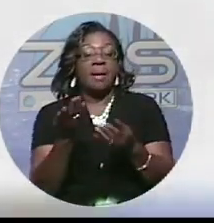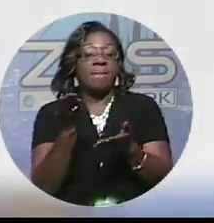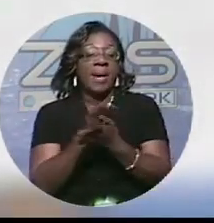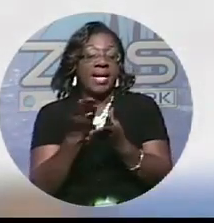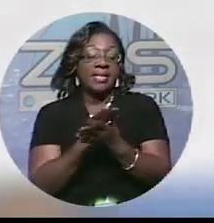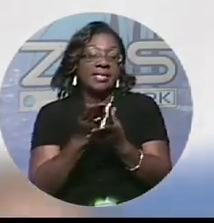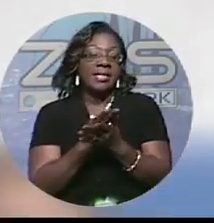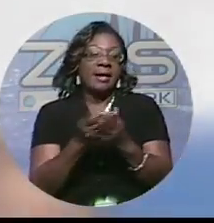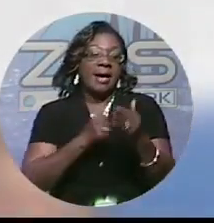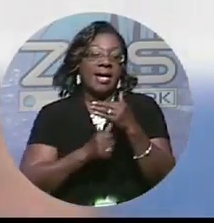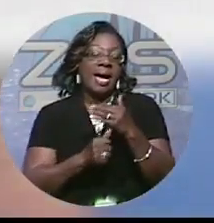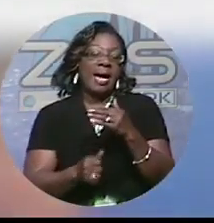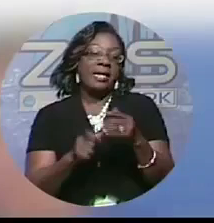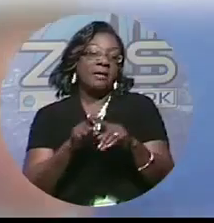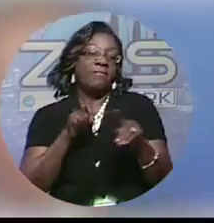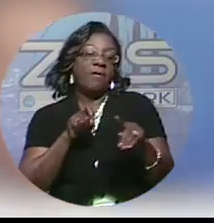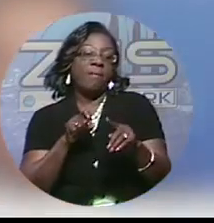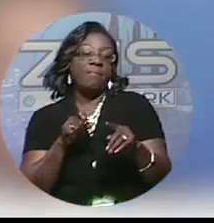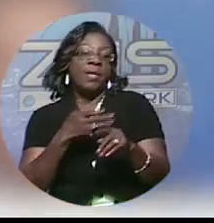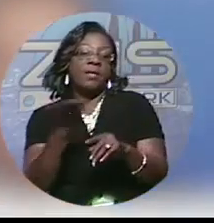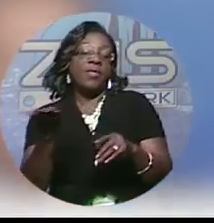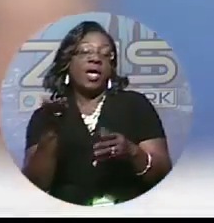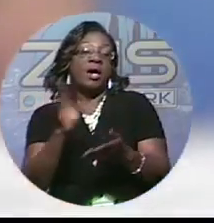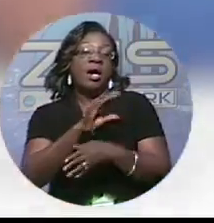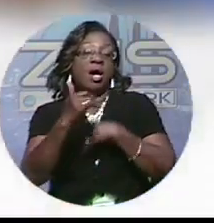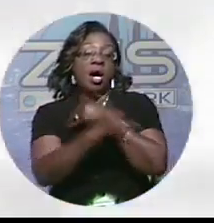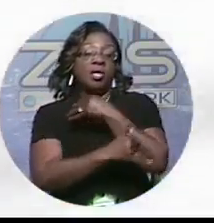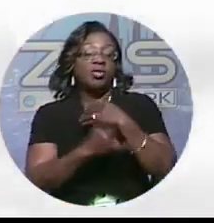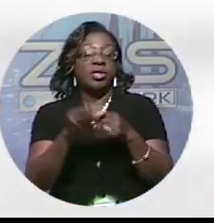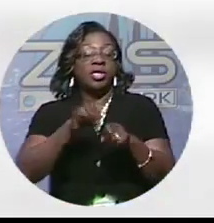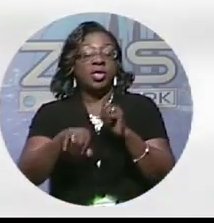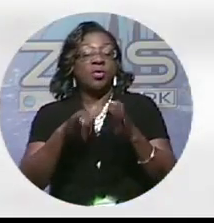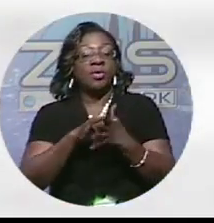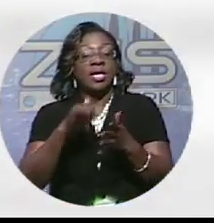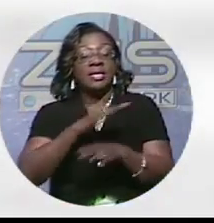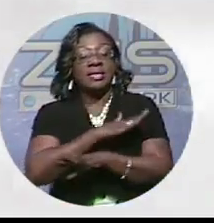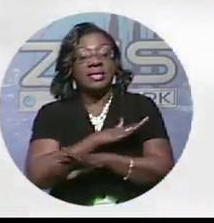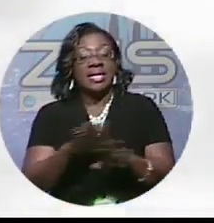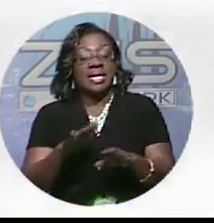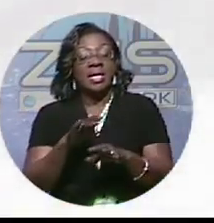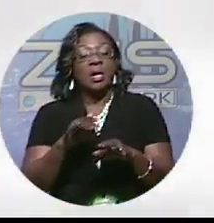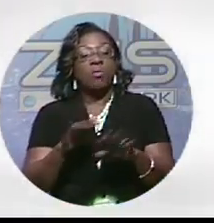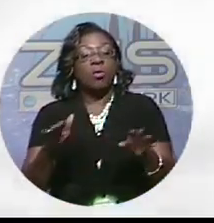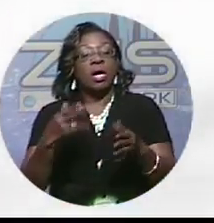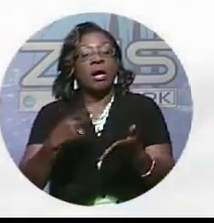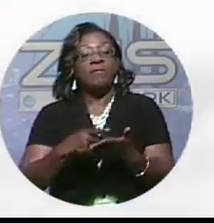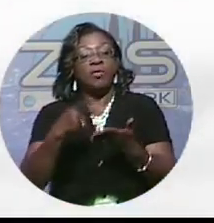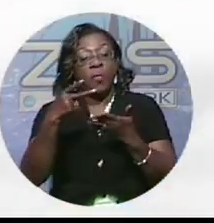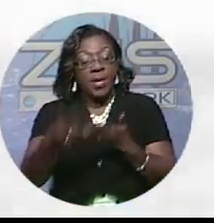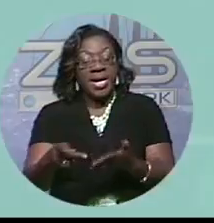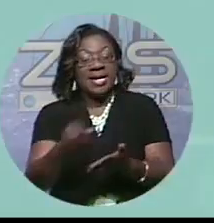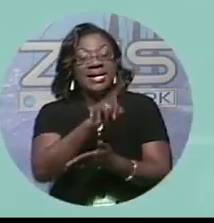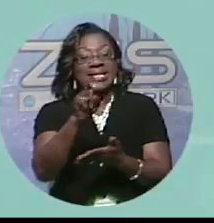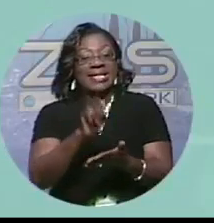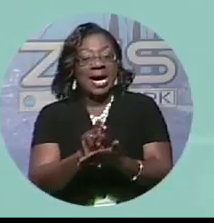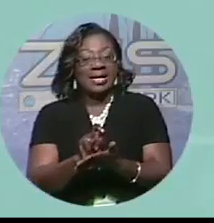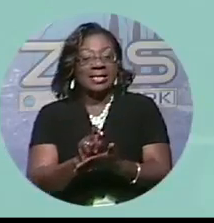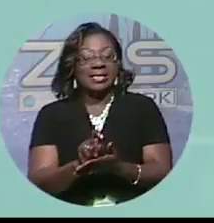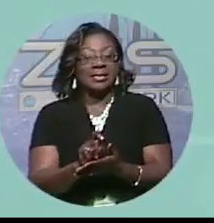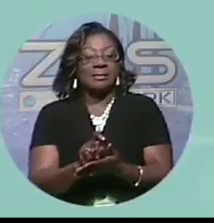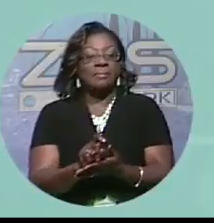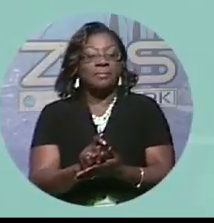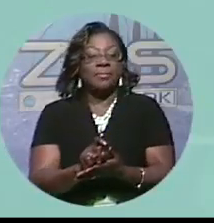paper suggests that countries like the Bahamas serve as a key hub for those looking to avoid taxes and launder money,